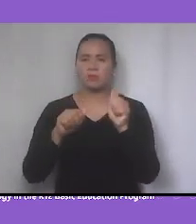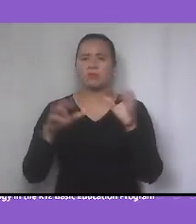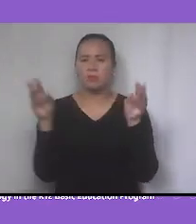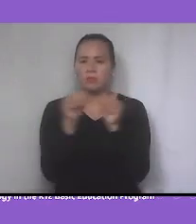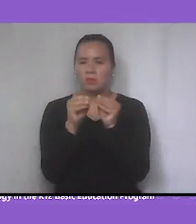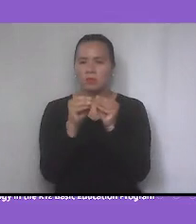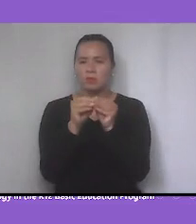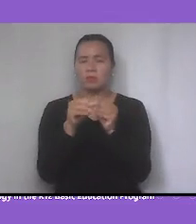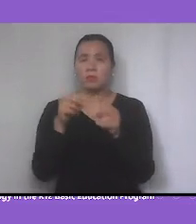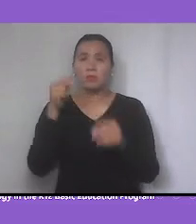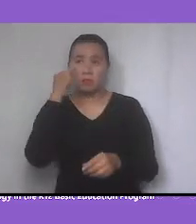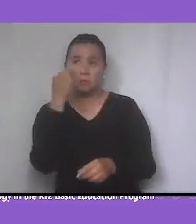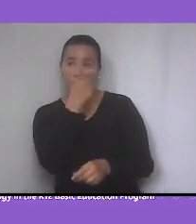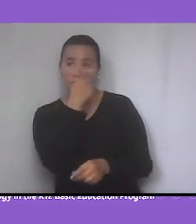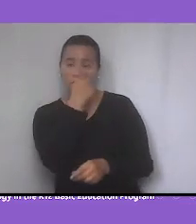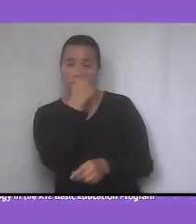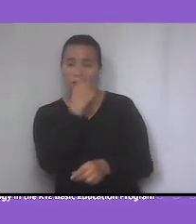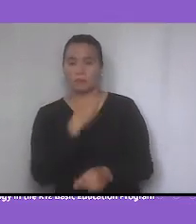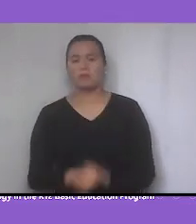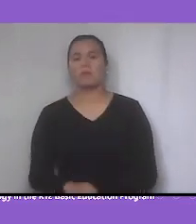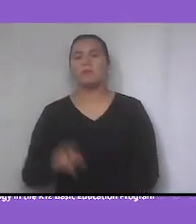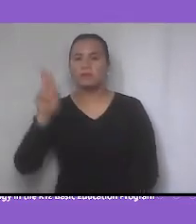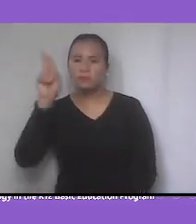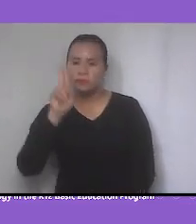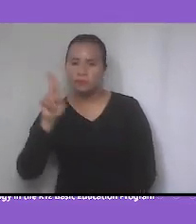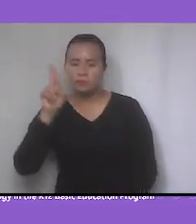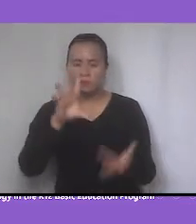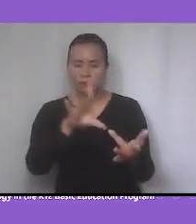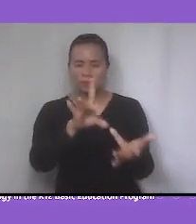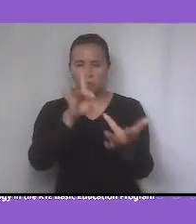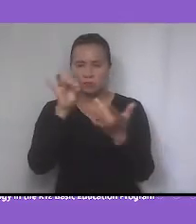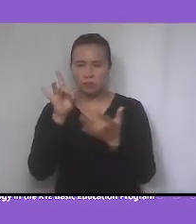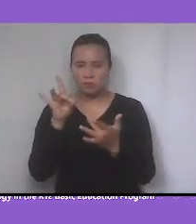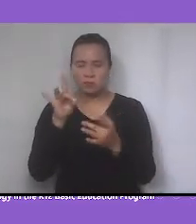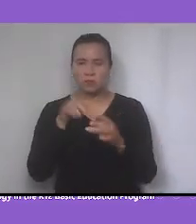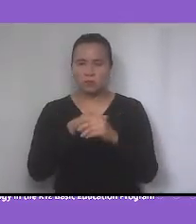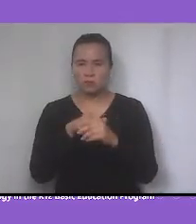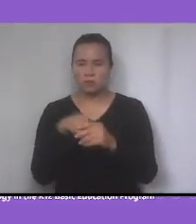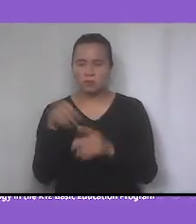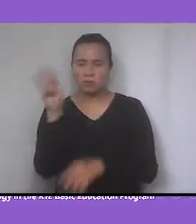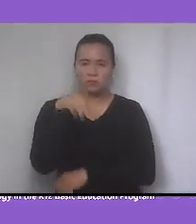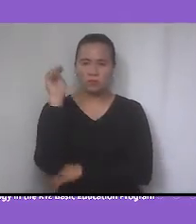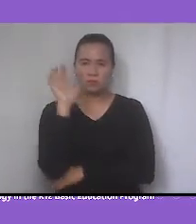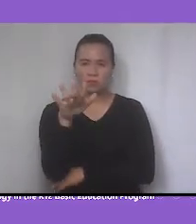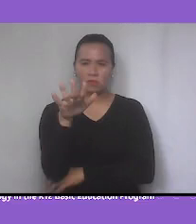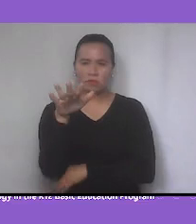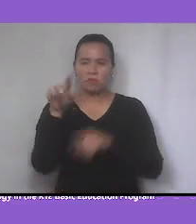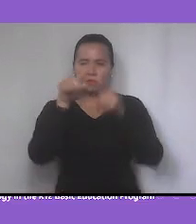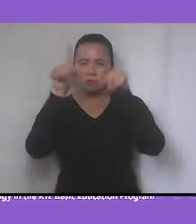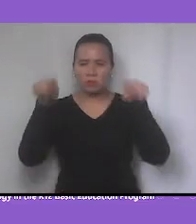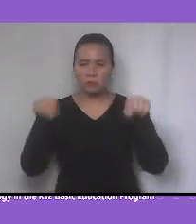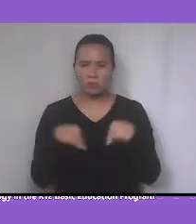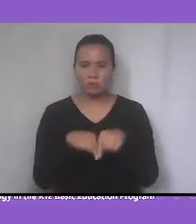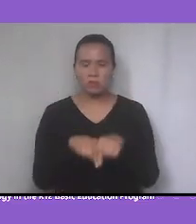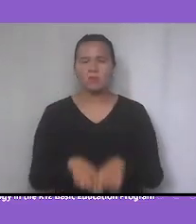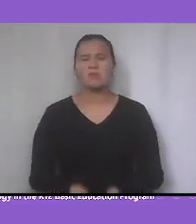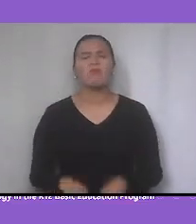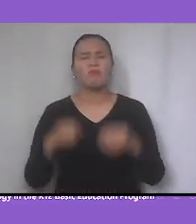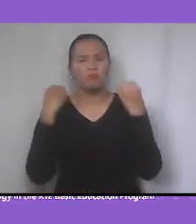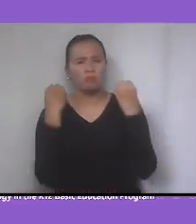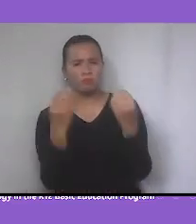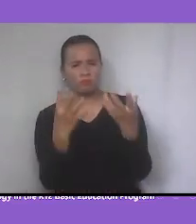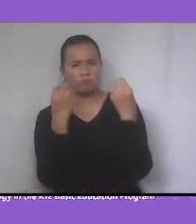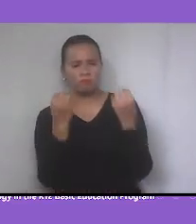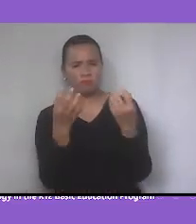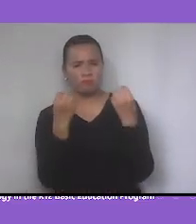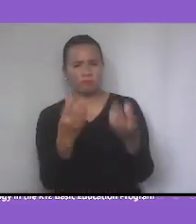use or we can find in our magic square. O, ito naman, tignan natin, oh. Ang dami palang mahahanap dito